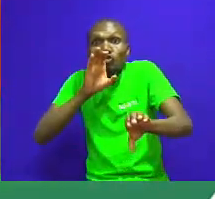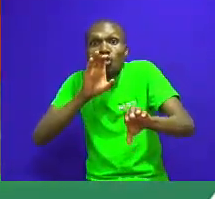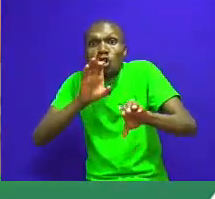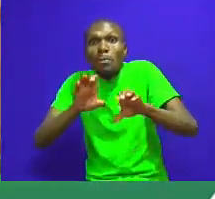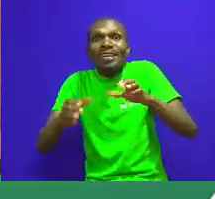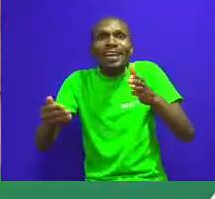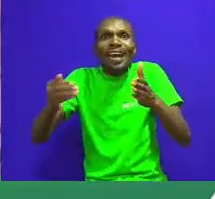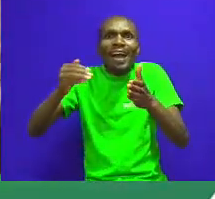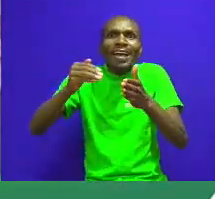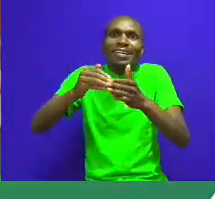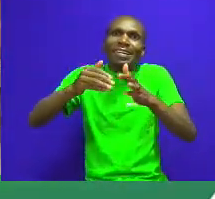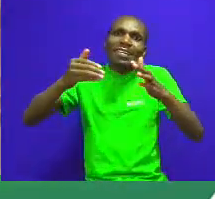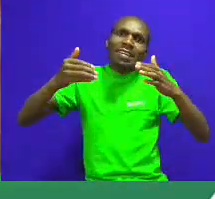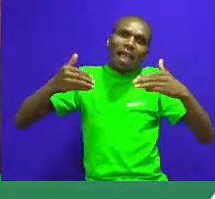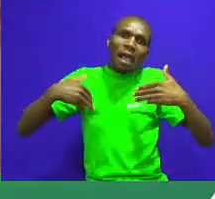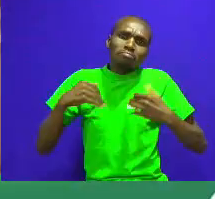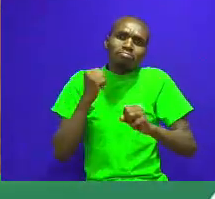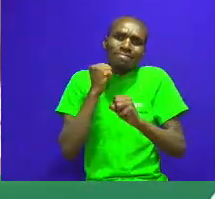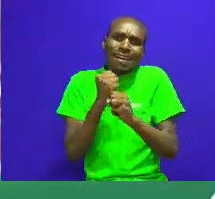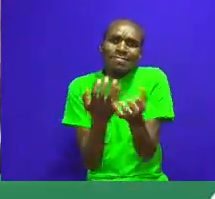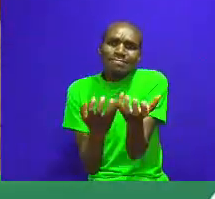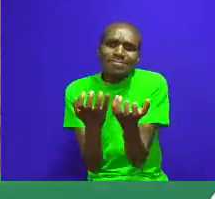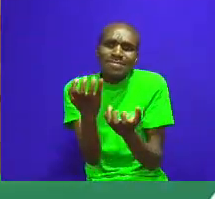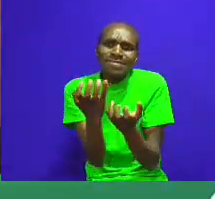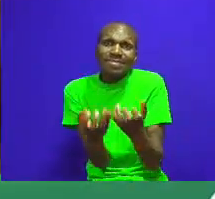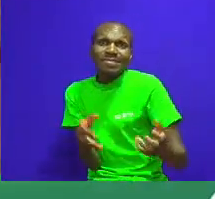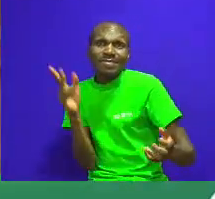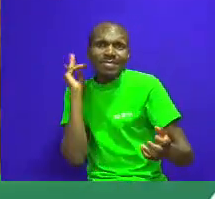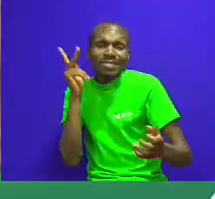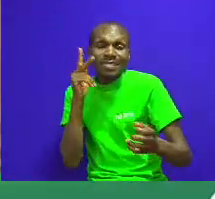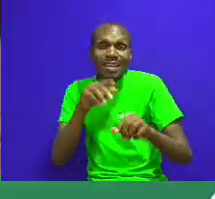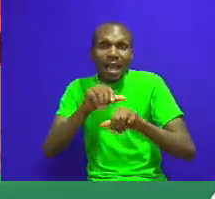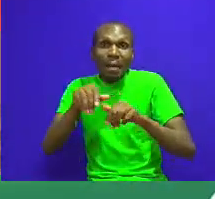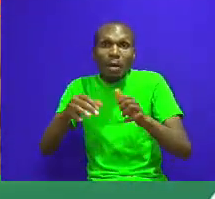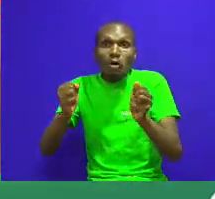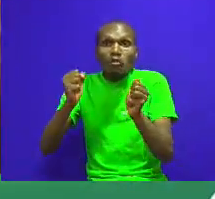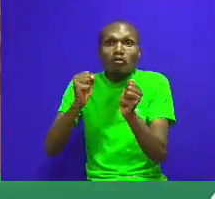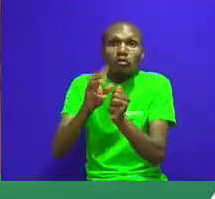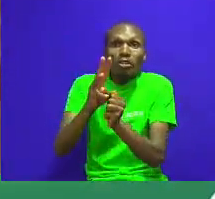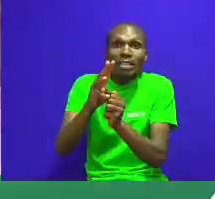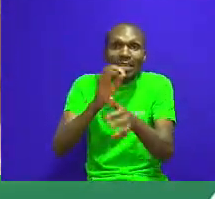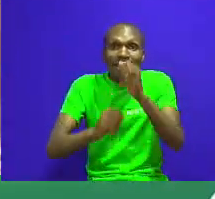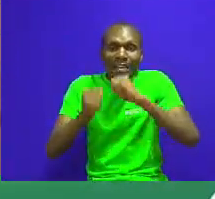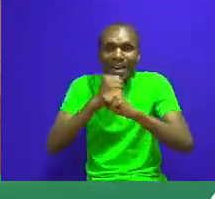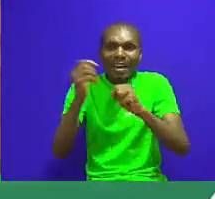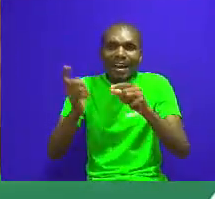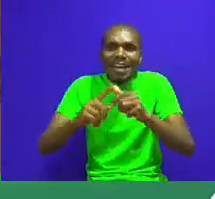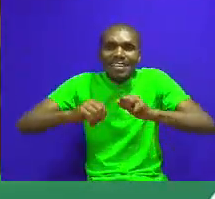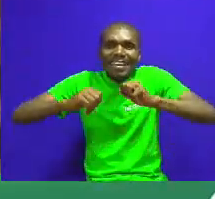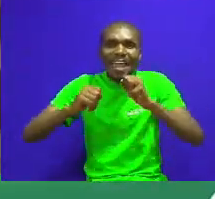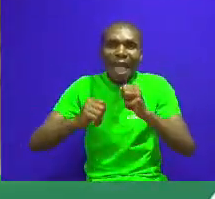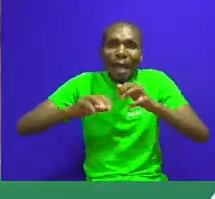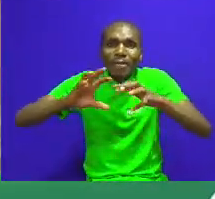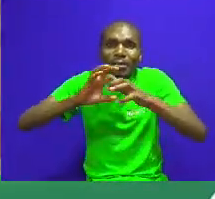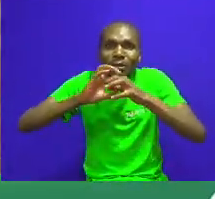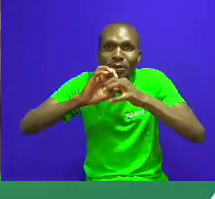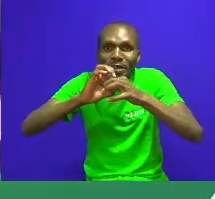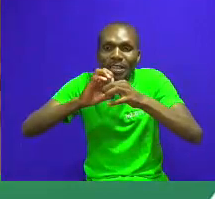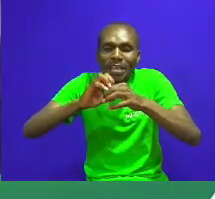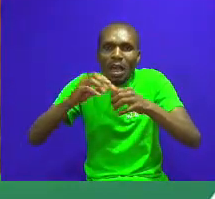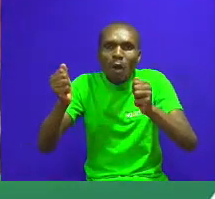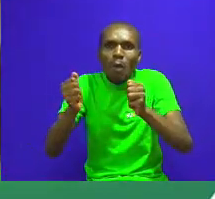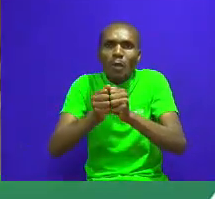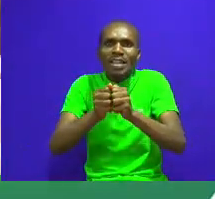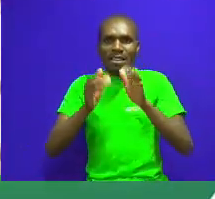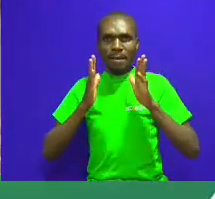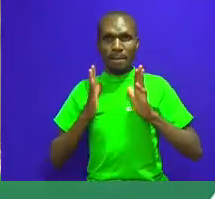watebiruna, babaire bago korobo nchori ya se county ya Kisii ya sega kie miaka ikuminene, asibago kiri kubugatira na kuwabo amona menjiboro